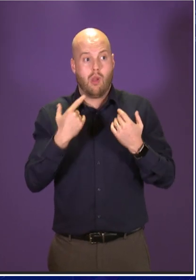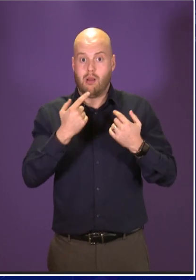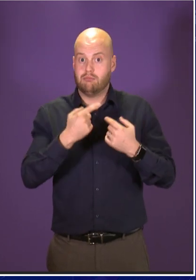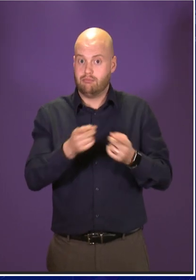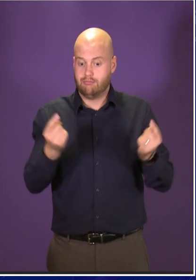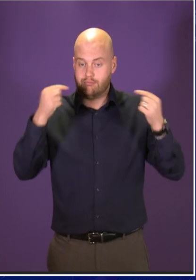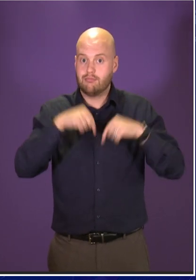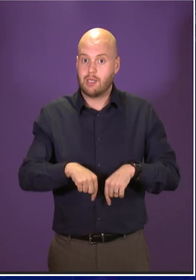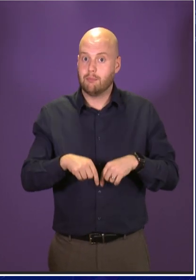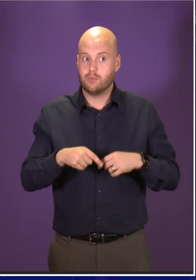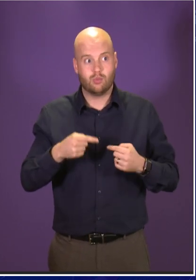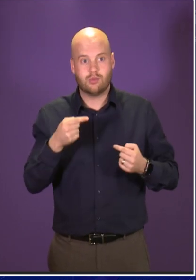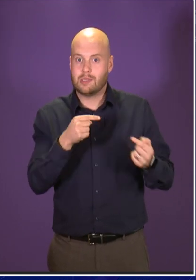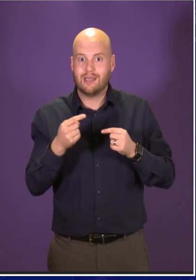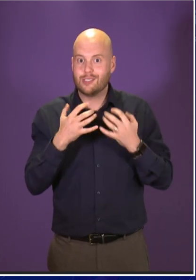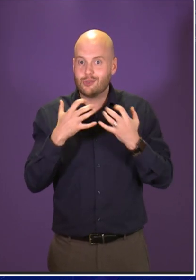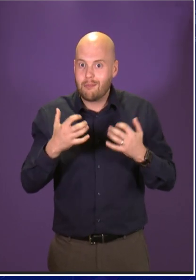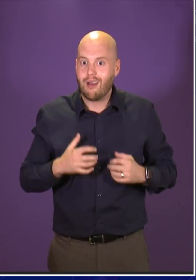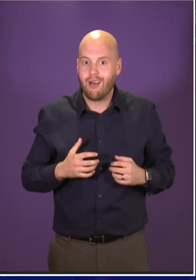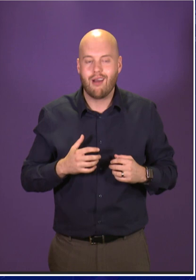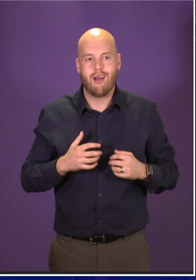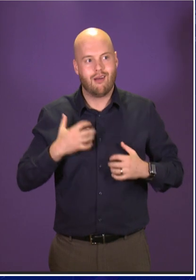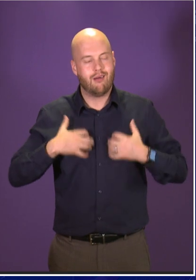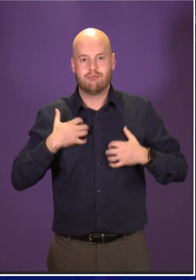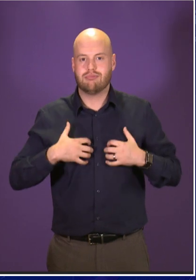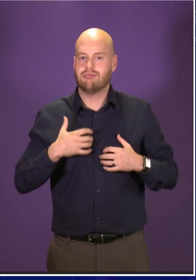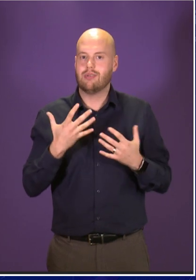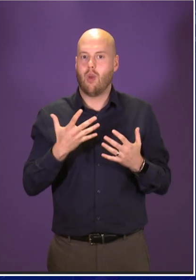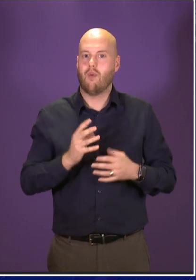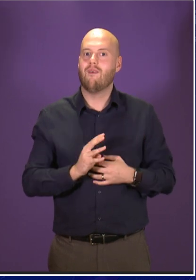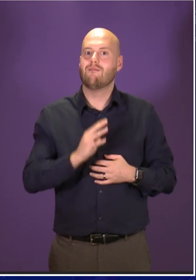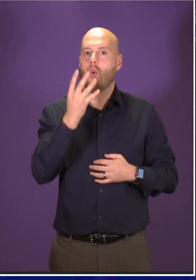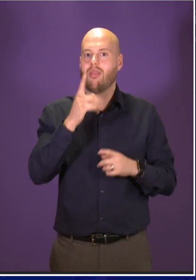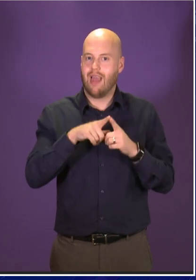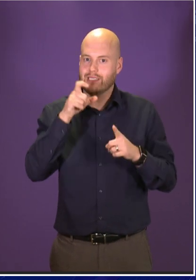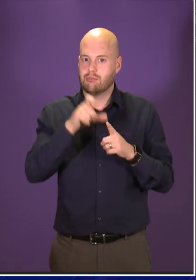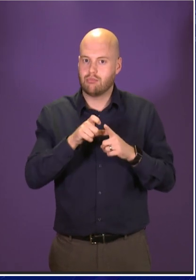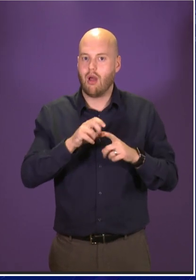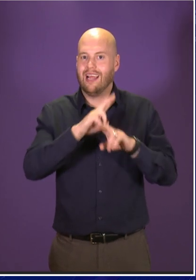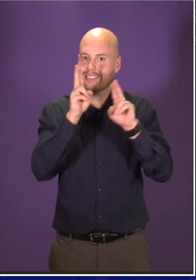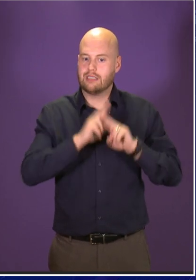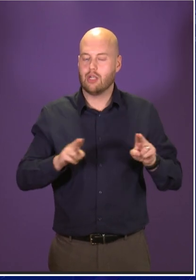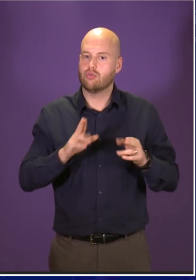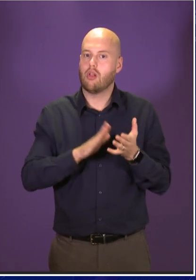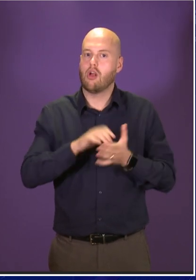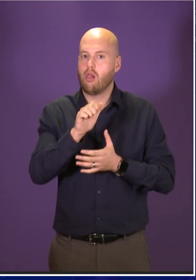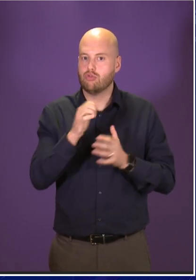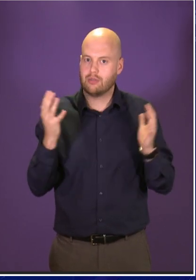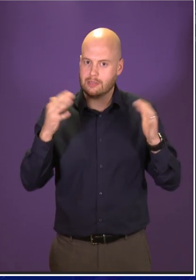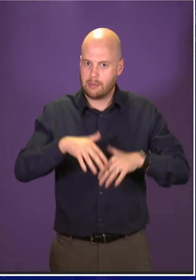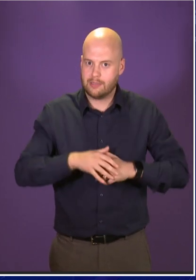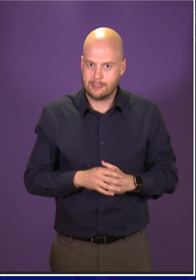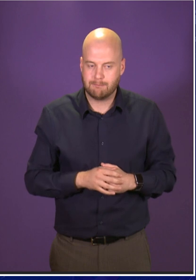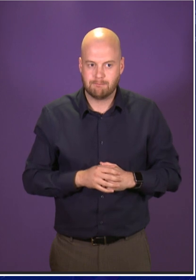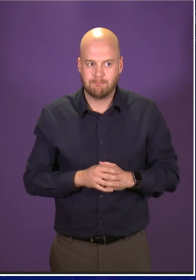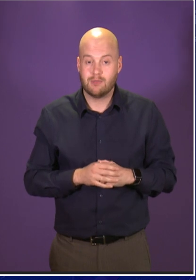chamber and to this, the official opening of the fourth Edinburgh International Cultural Summit. It's good